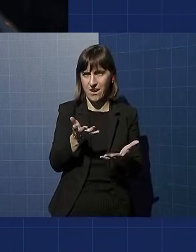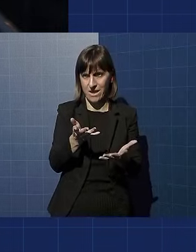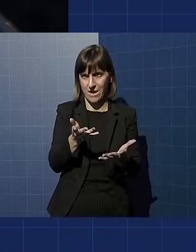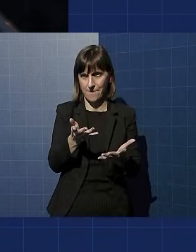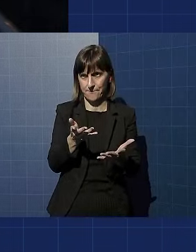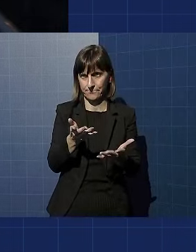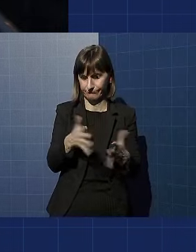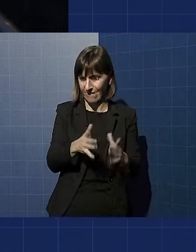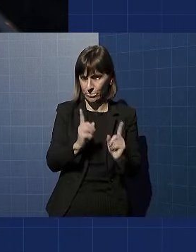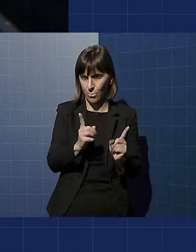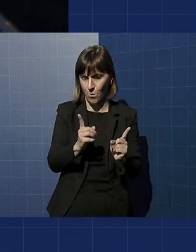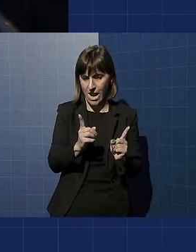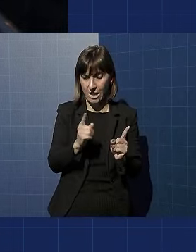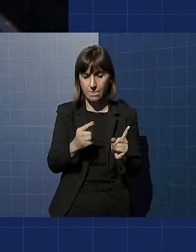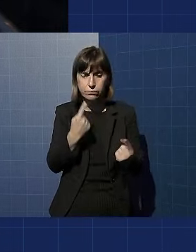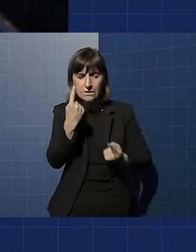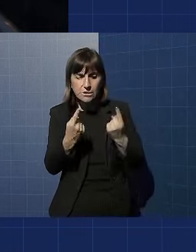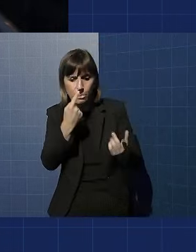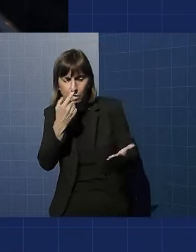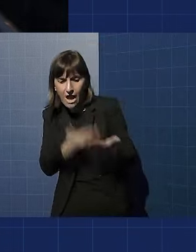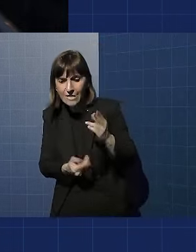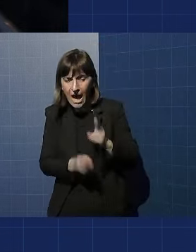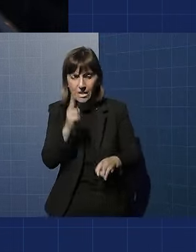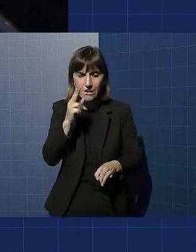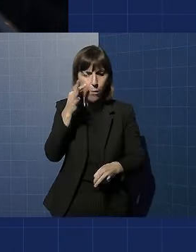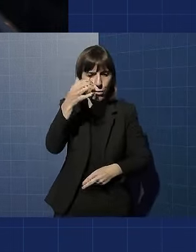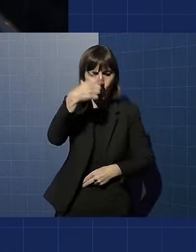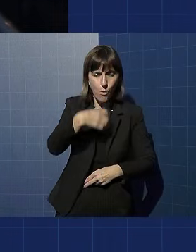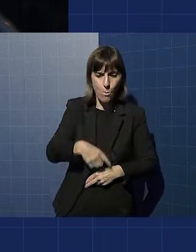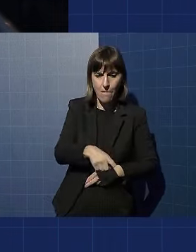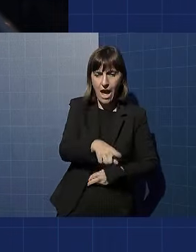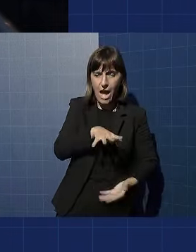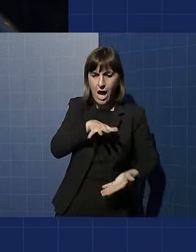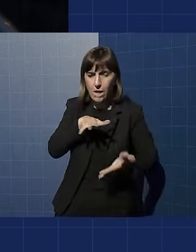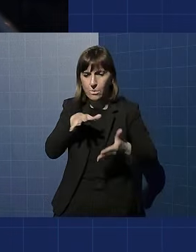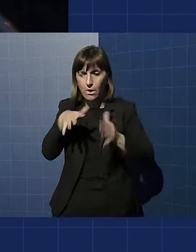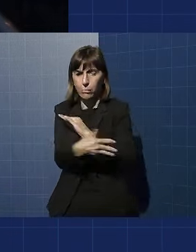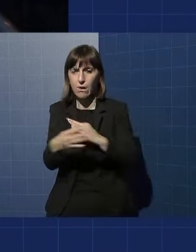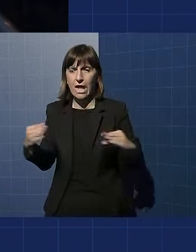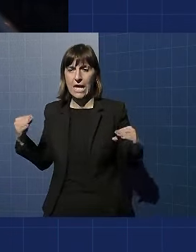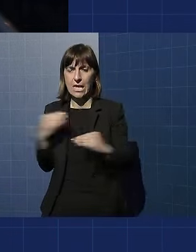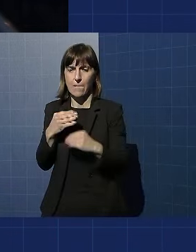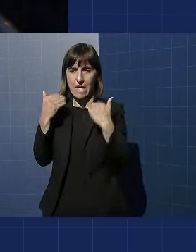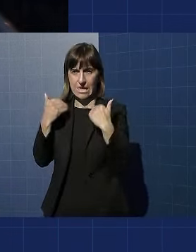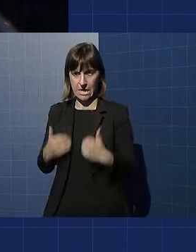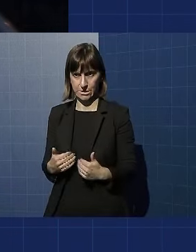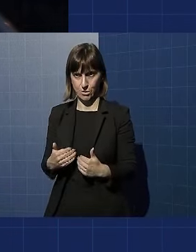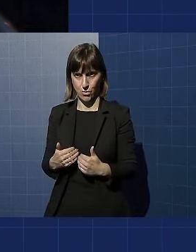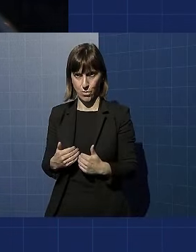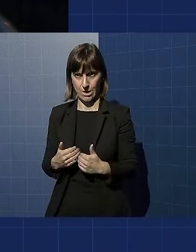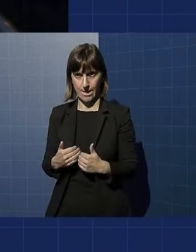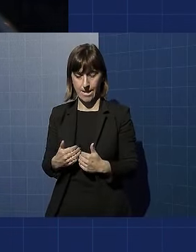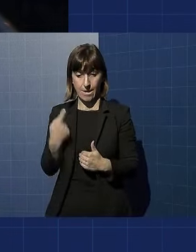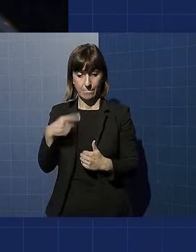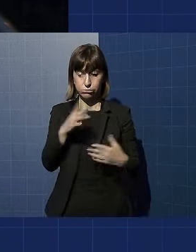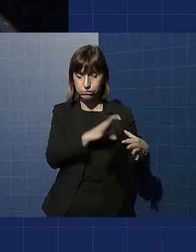to enter in a state of hibernation. It has to do with the lightning, it has to do with the temperature, it has to